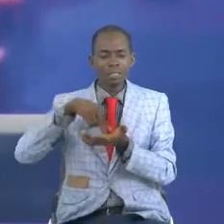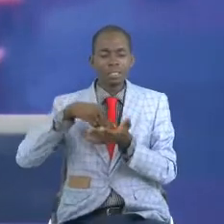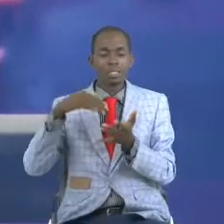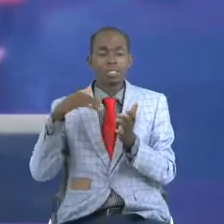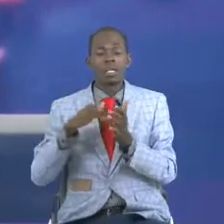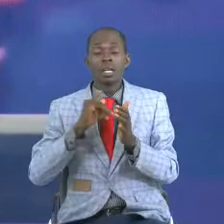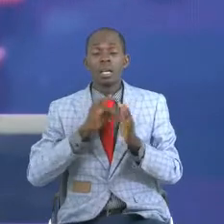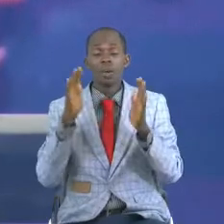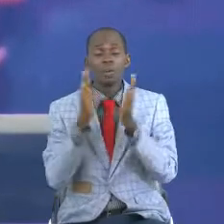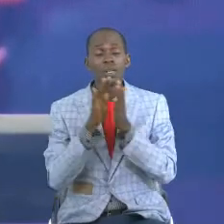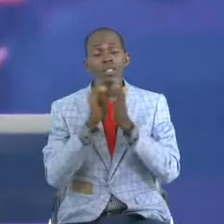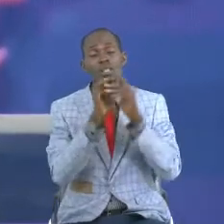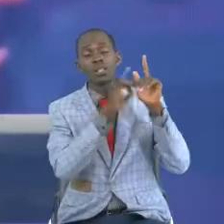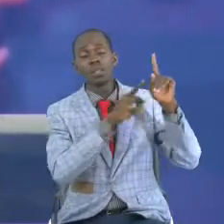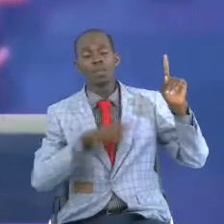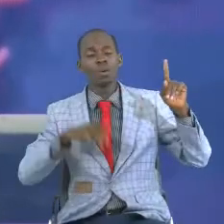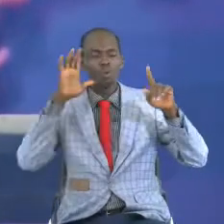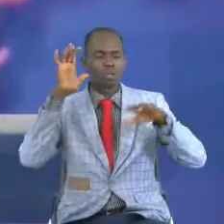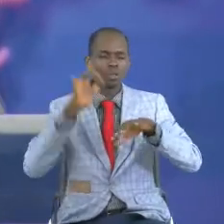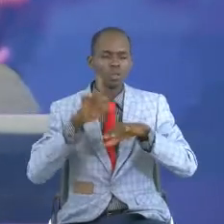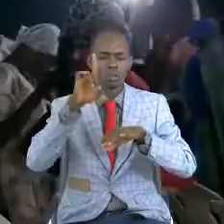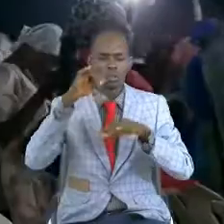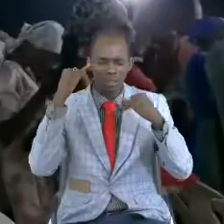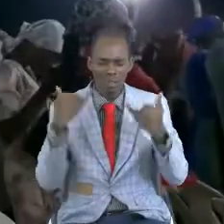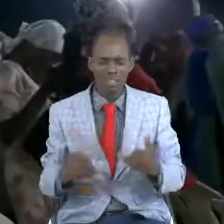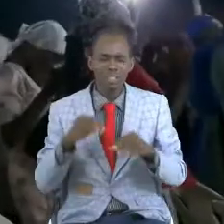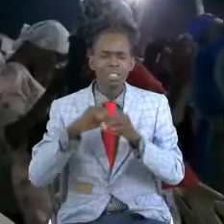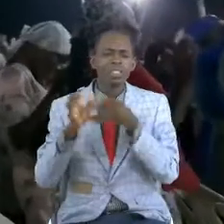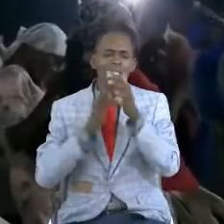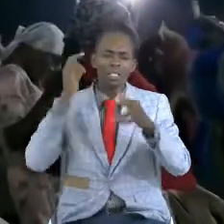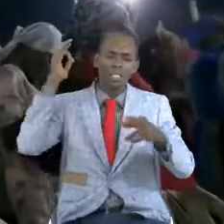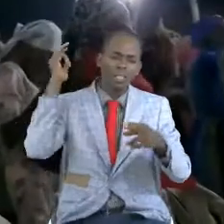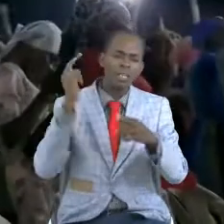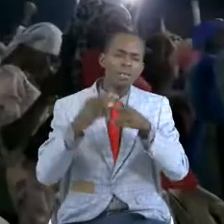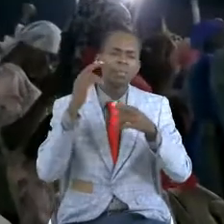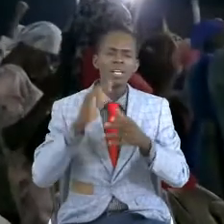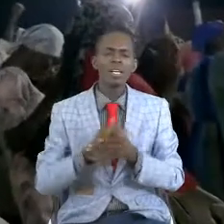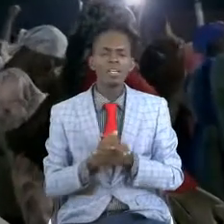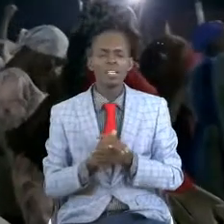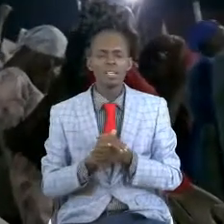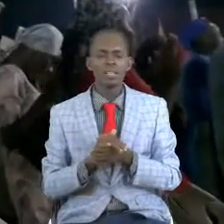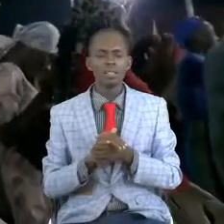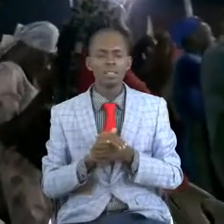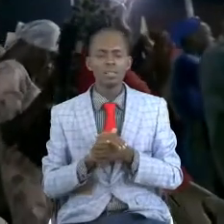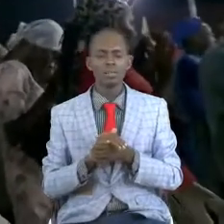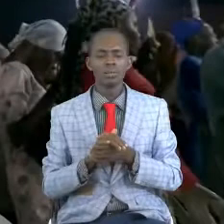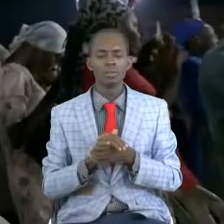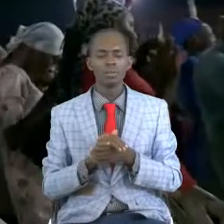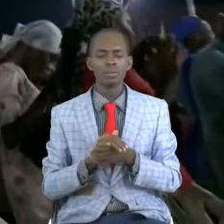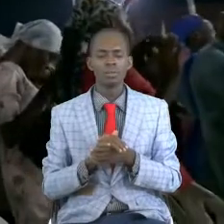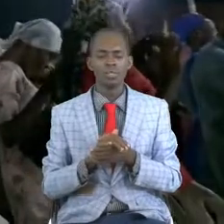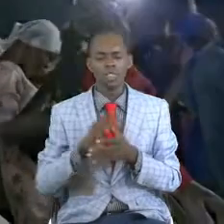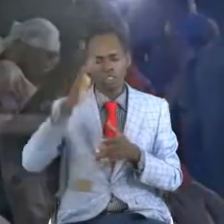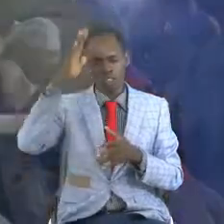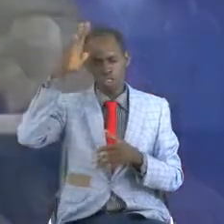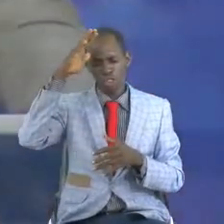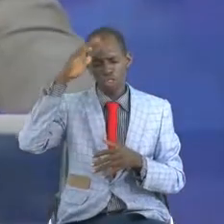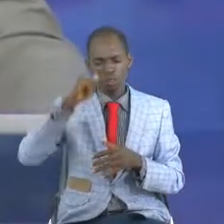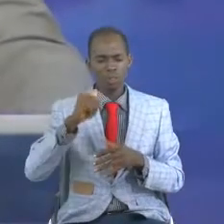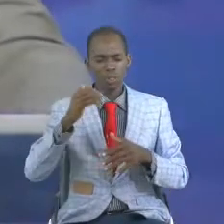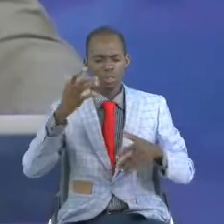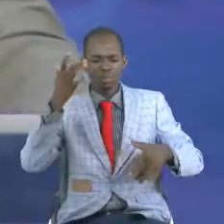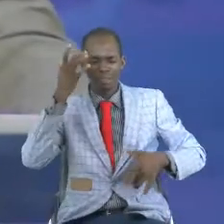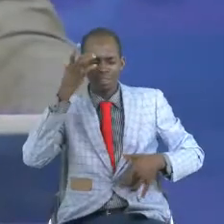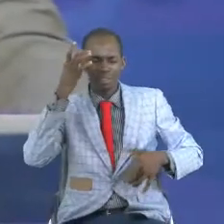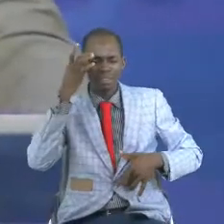will touch you now. Be healed in Jesus' name. Incurable disease that is said in